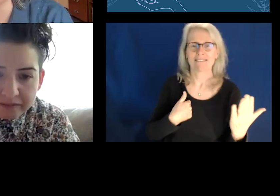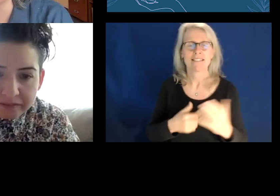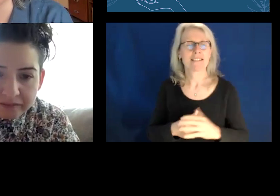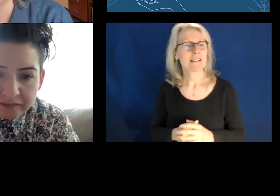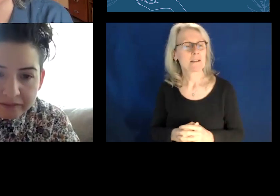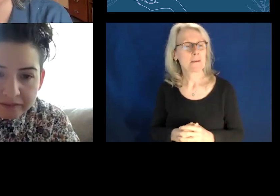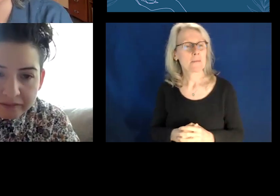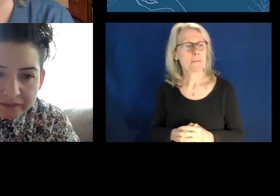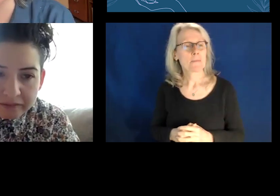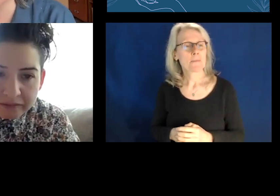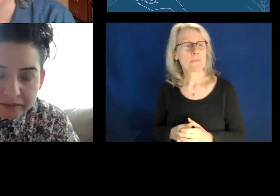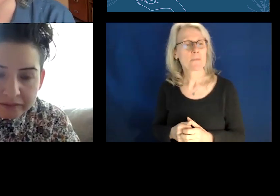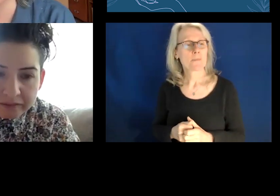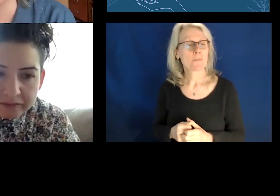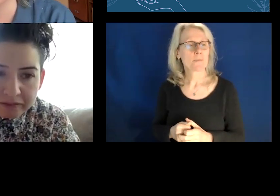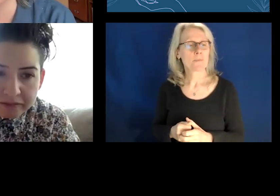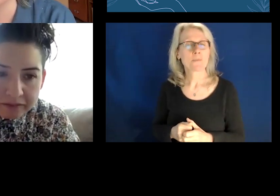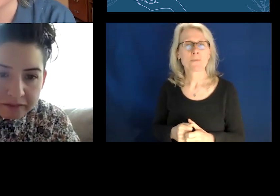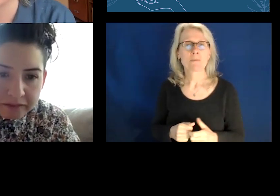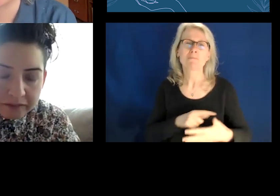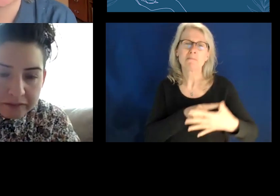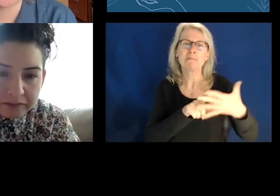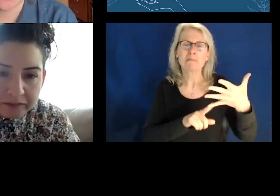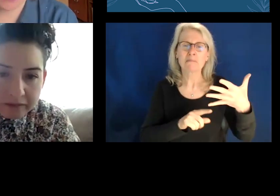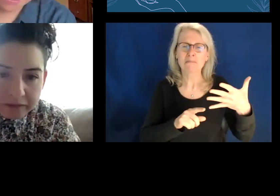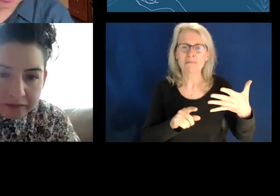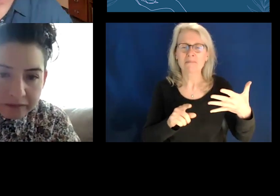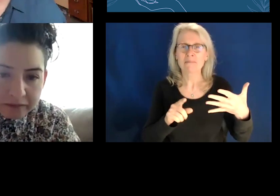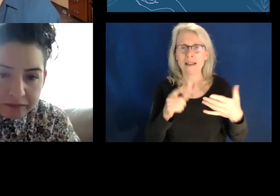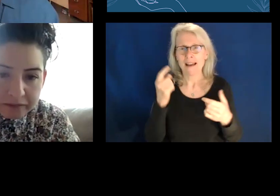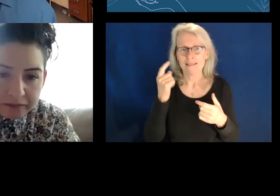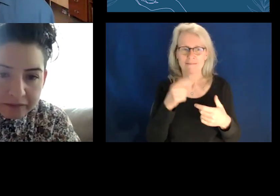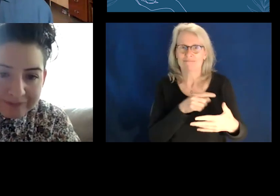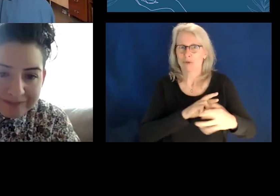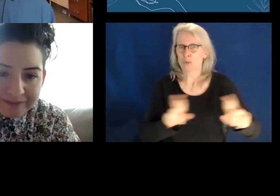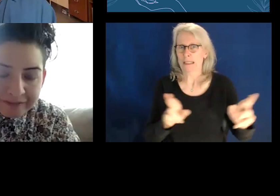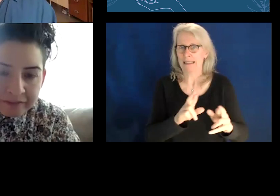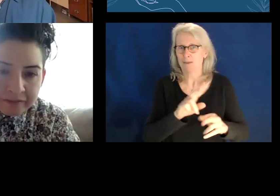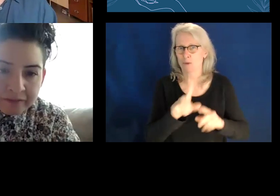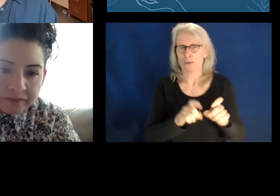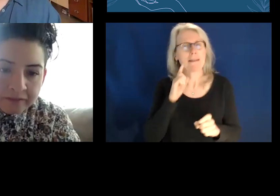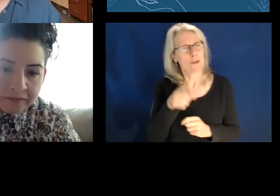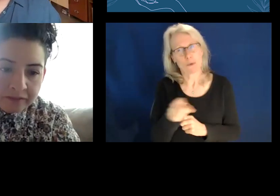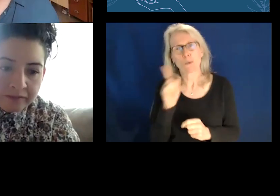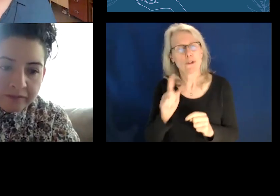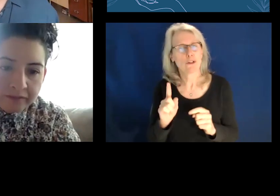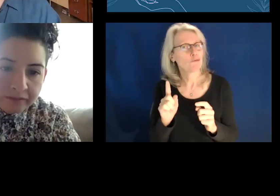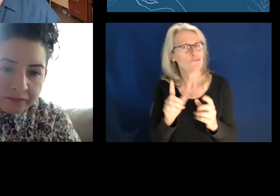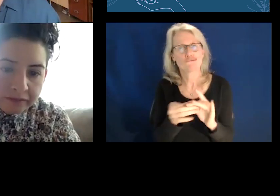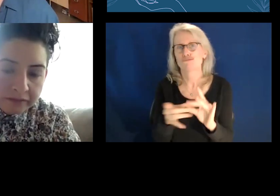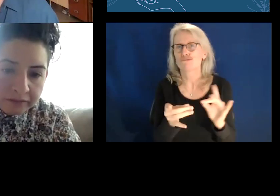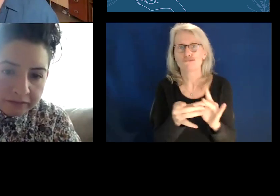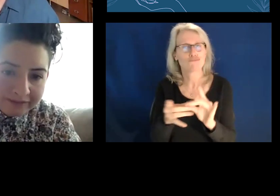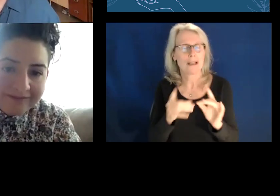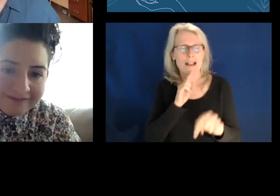There's questions in there, but I'm sure they're going to be answered by our fantastic team here. So I wanted to start actually by the